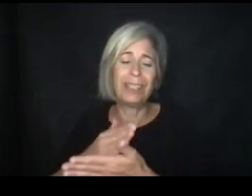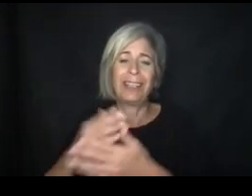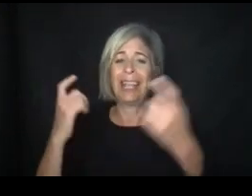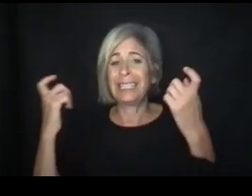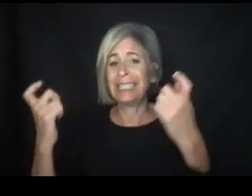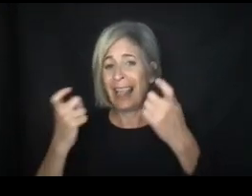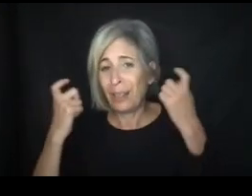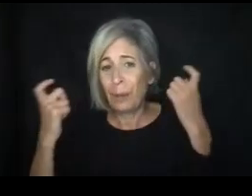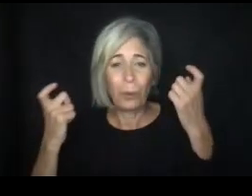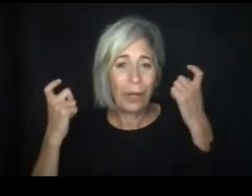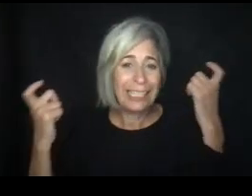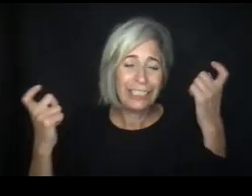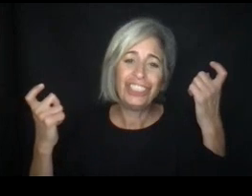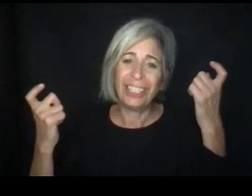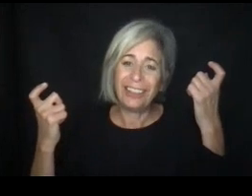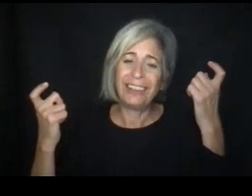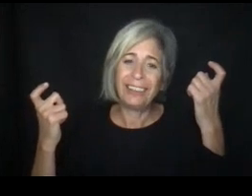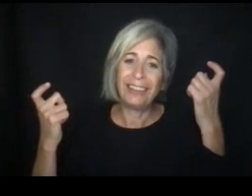at the